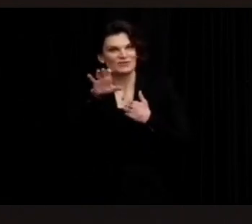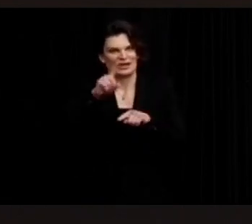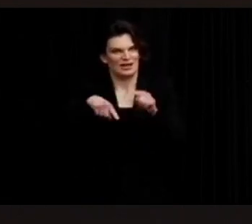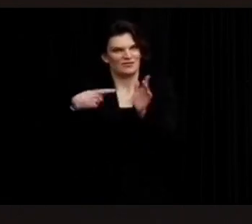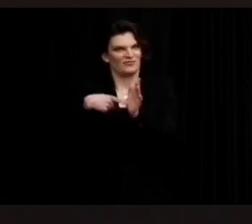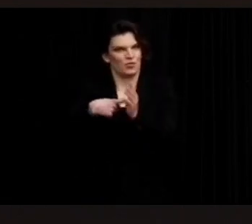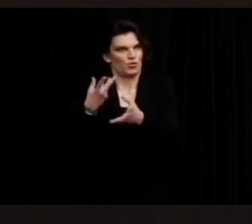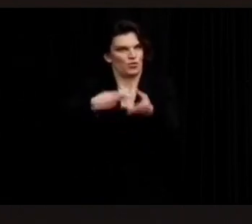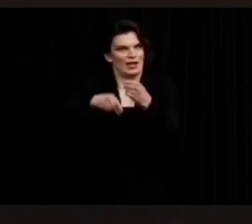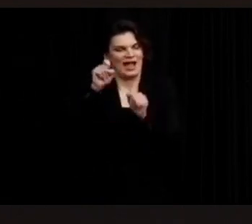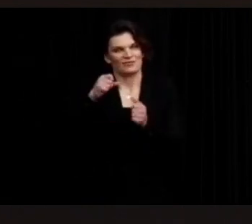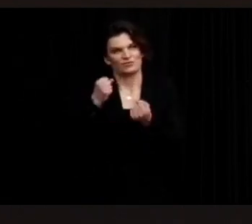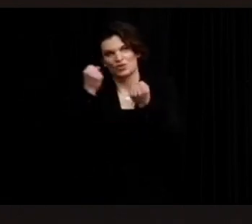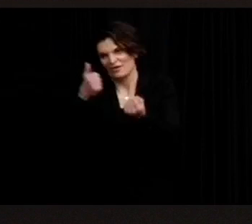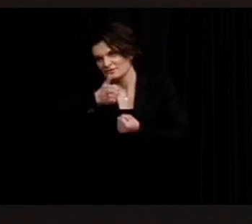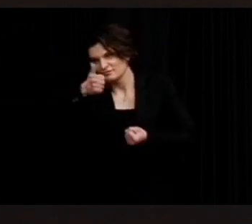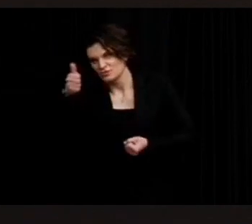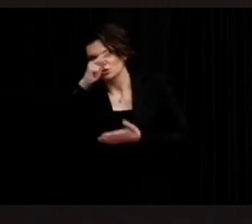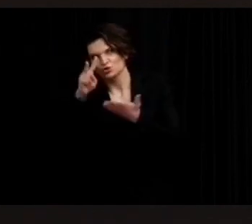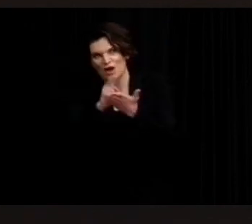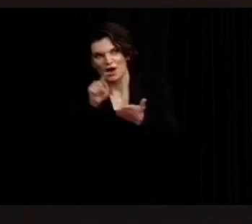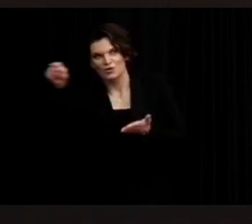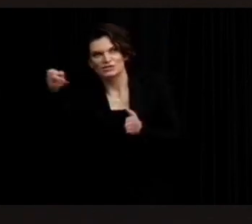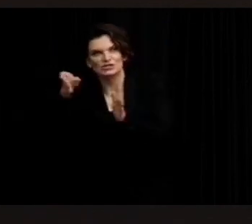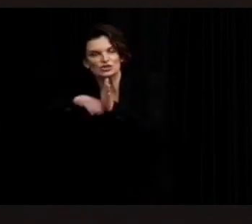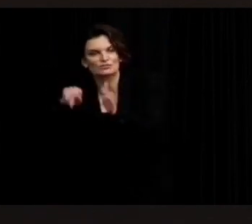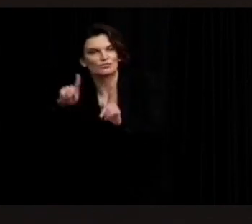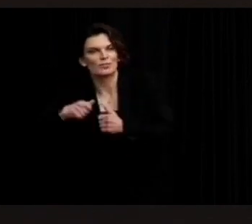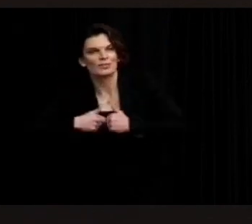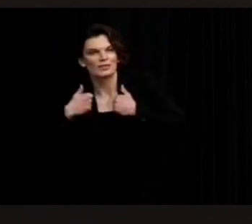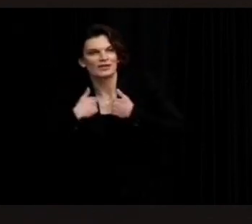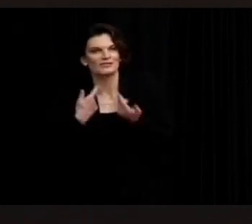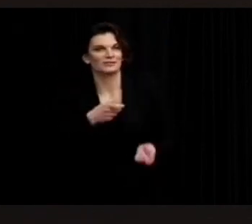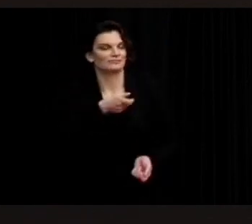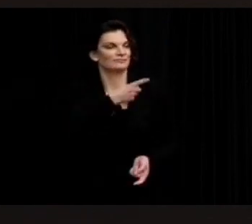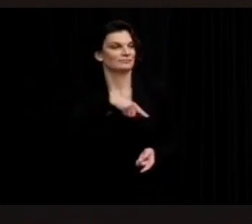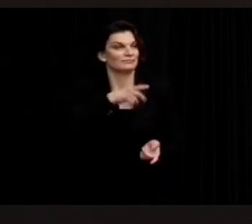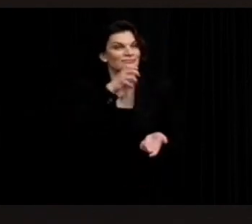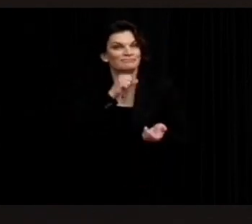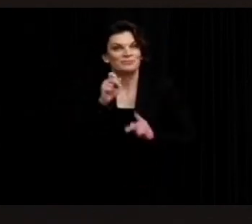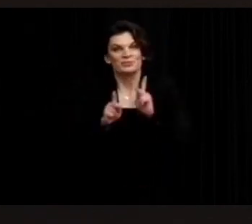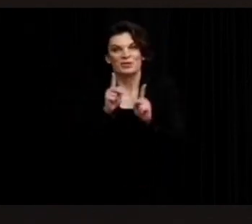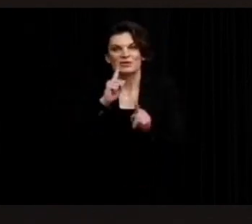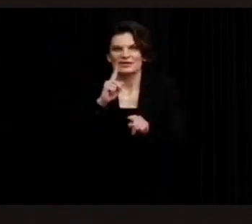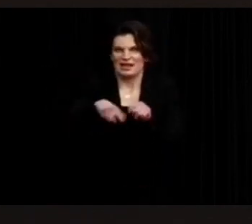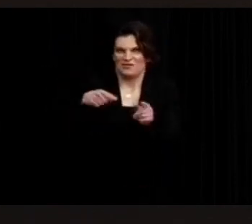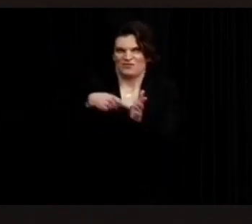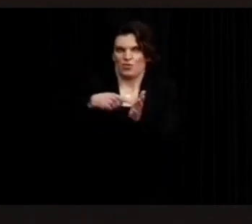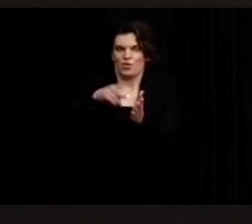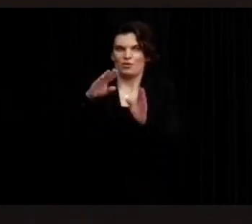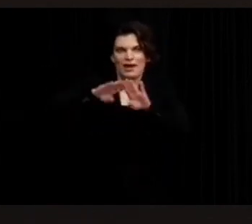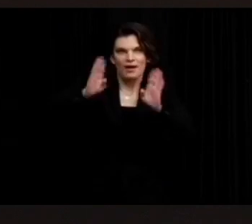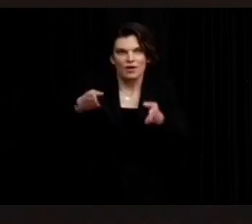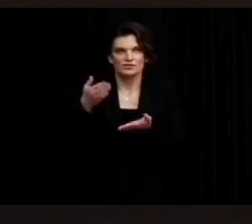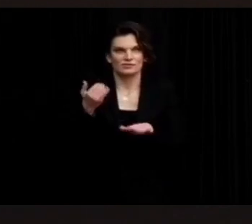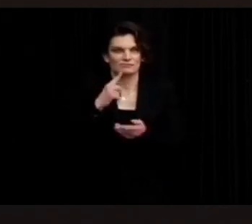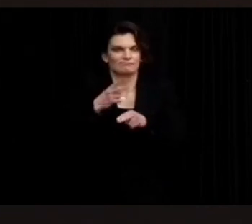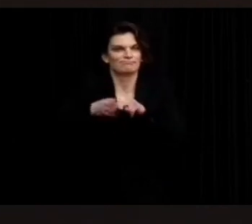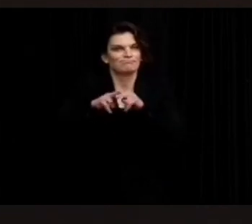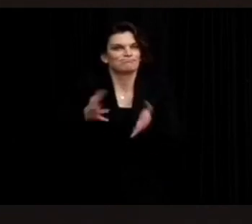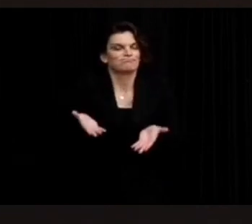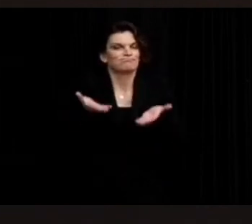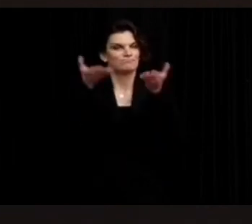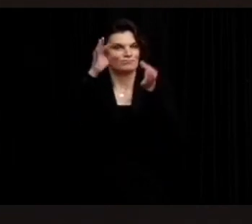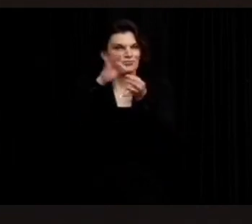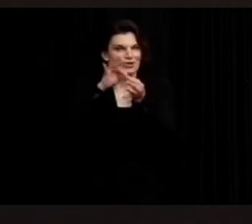they teach. Seniors on fixed incomes in Southeast Michigan are priced out of their buildings. Growing families in